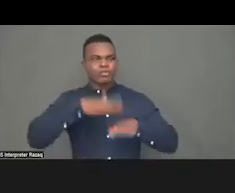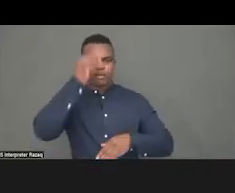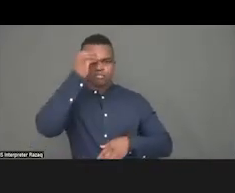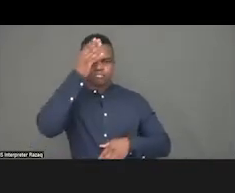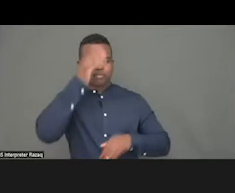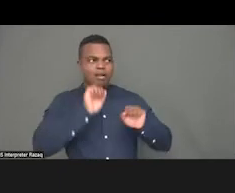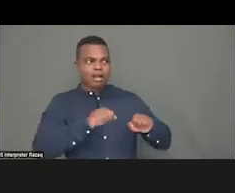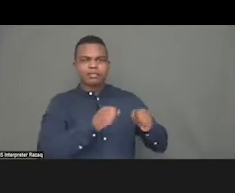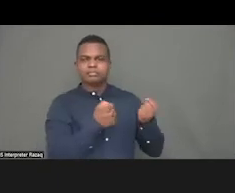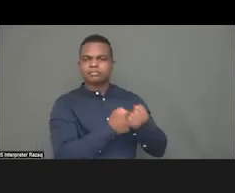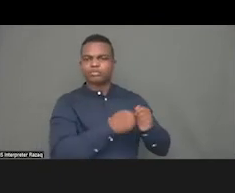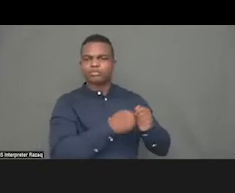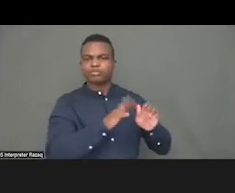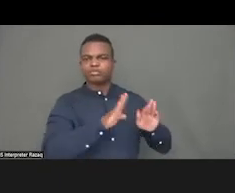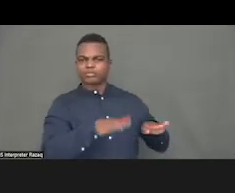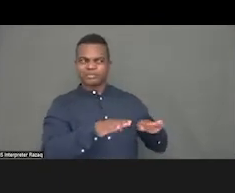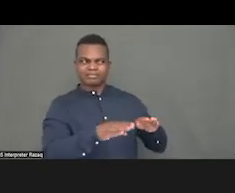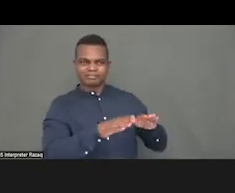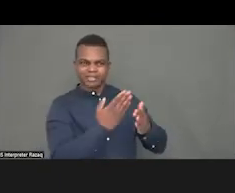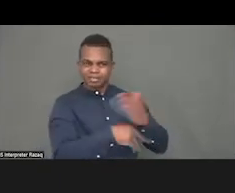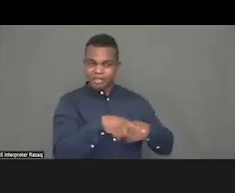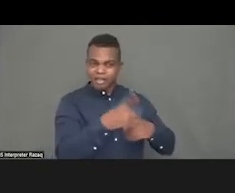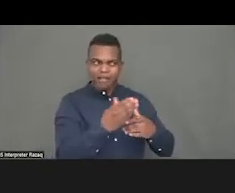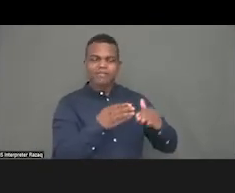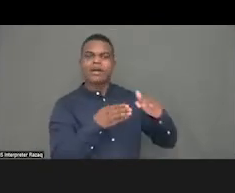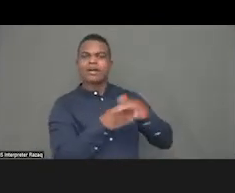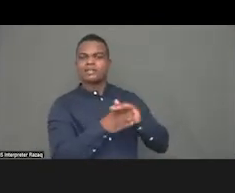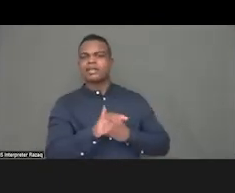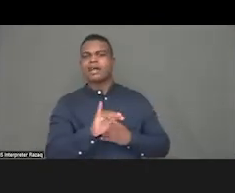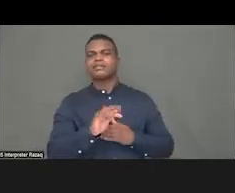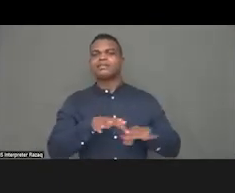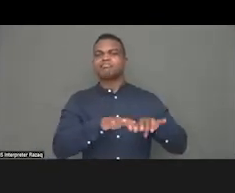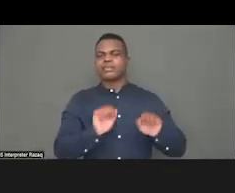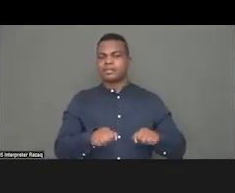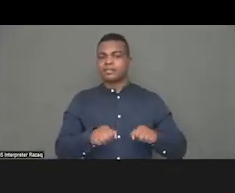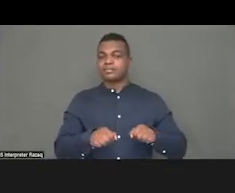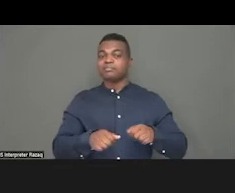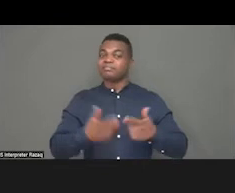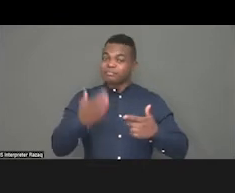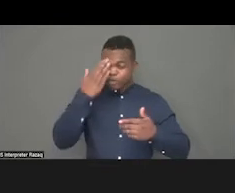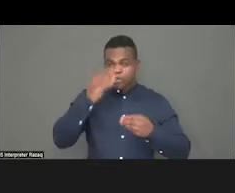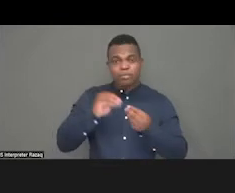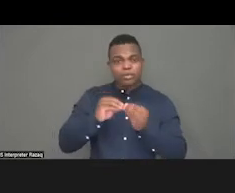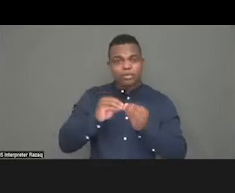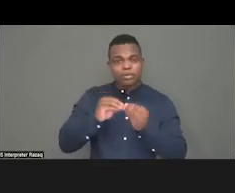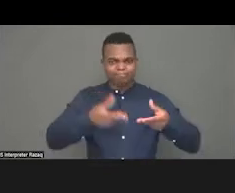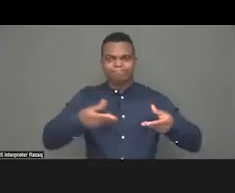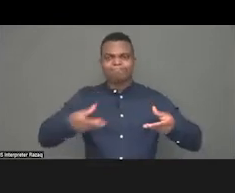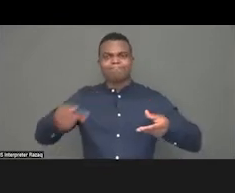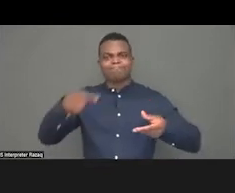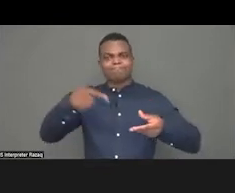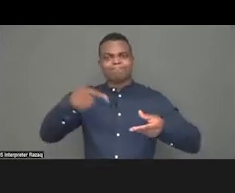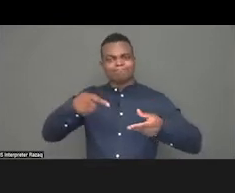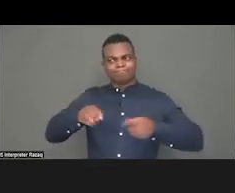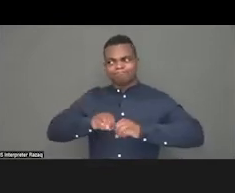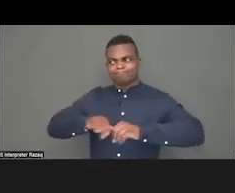easily. And many products also fail to be truly inclusive of children with more complex needs. Pedagogy. There is a lack